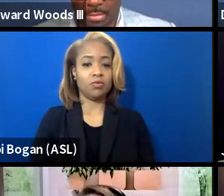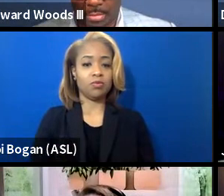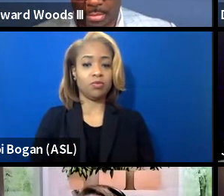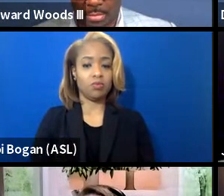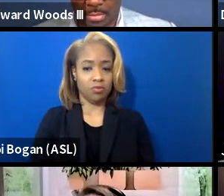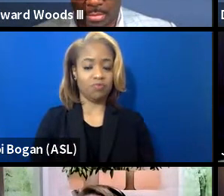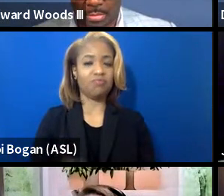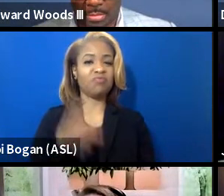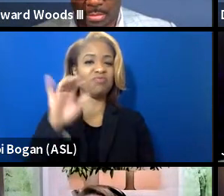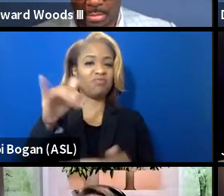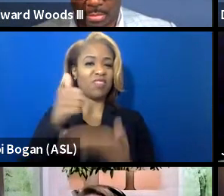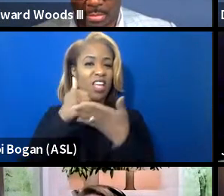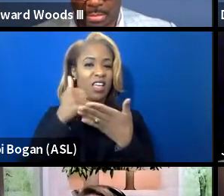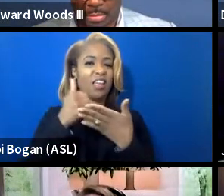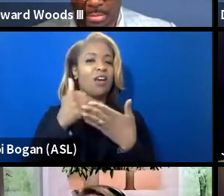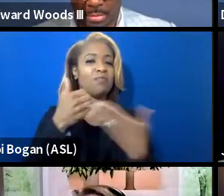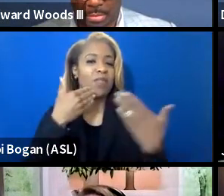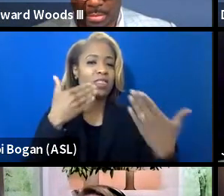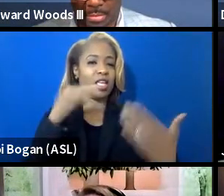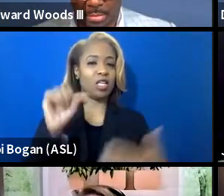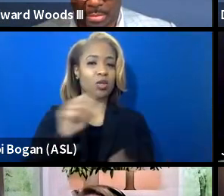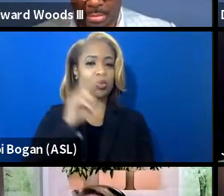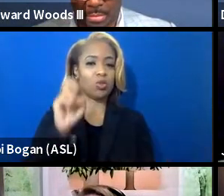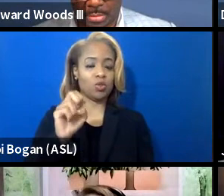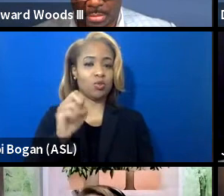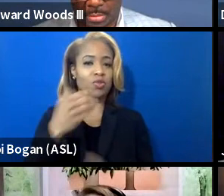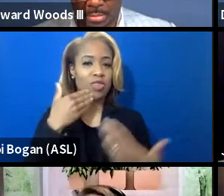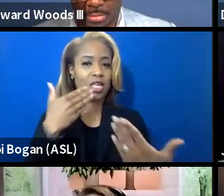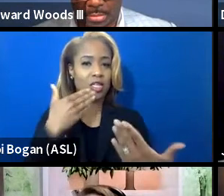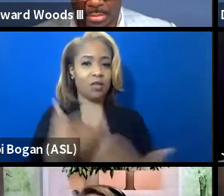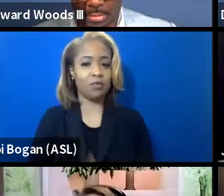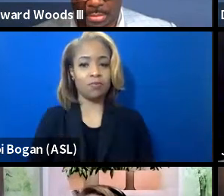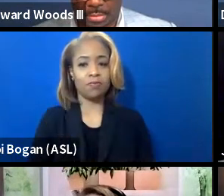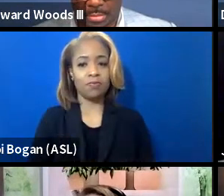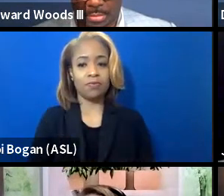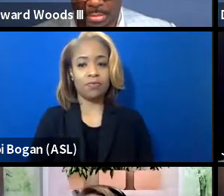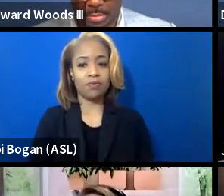That's helpful right there, Sue Ann. Thank you very much.